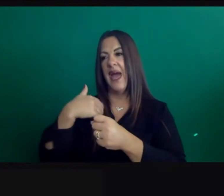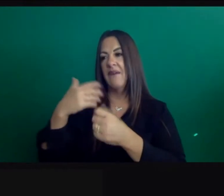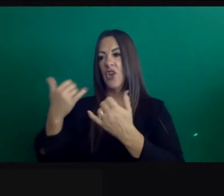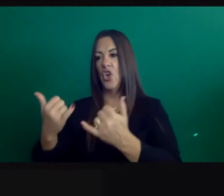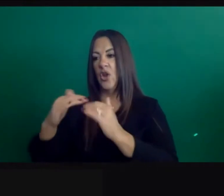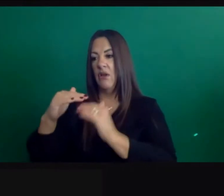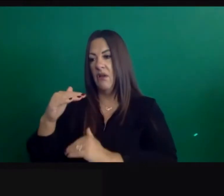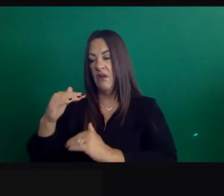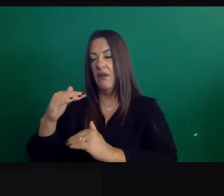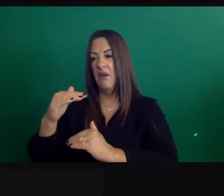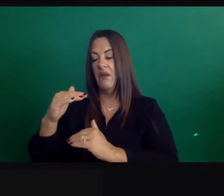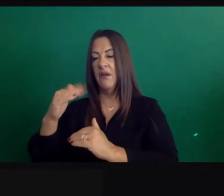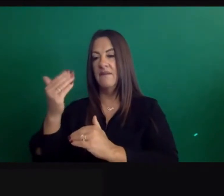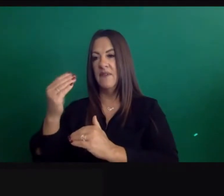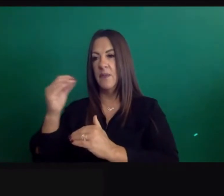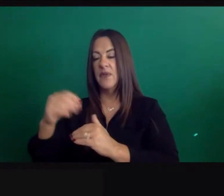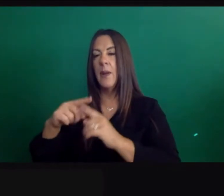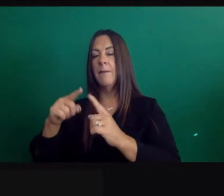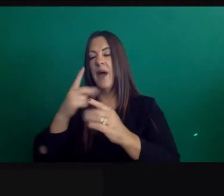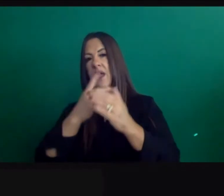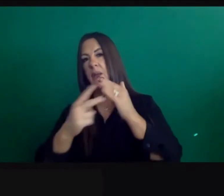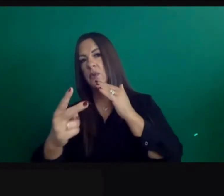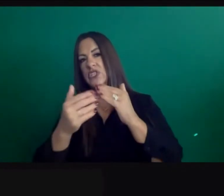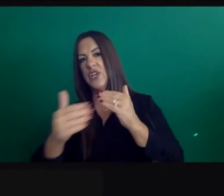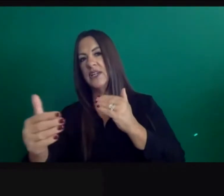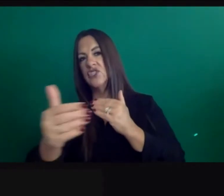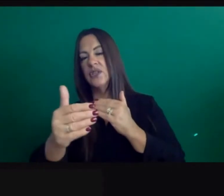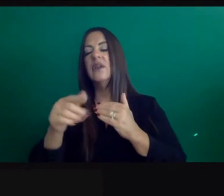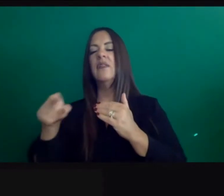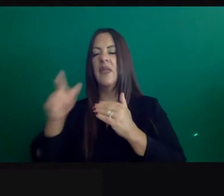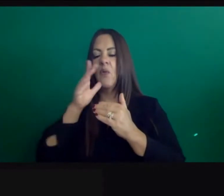be above it soon. With regards to